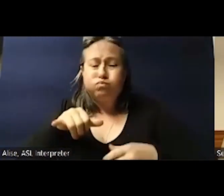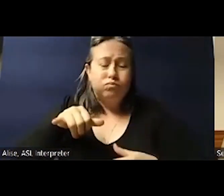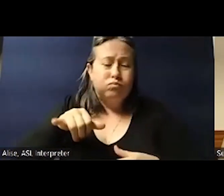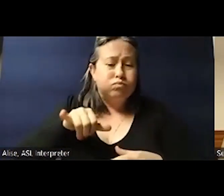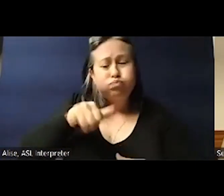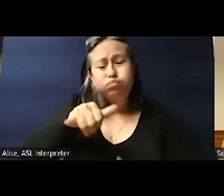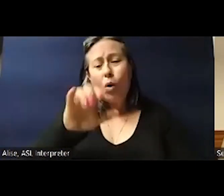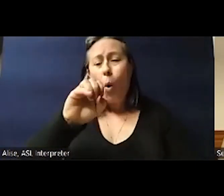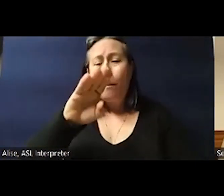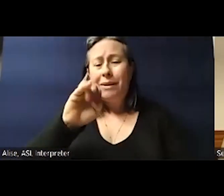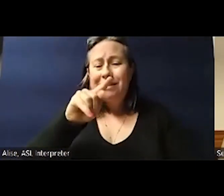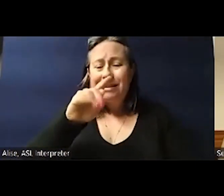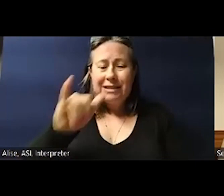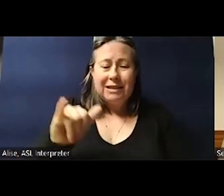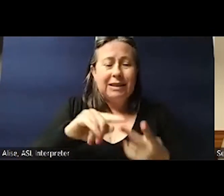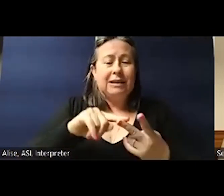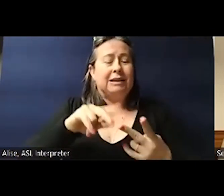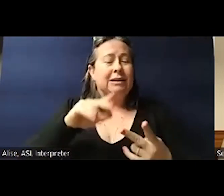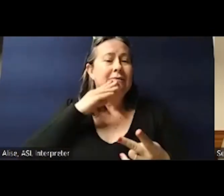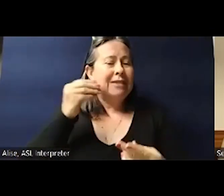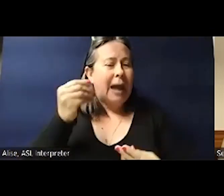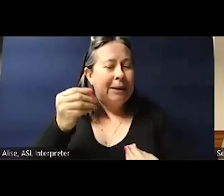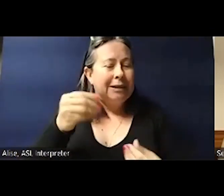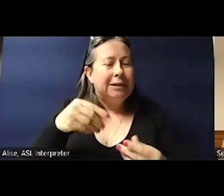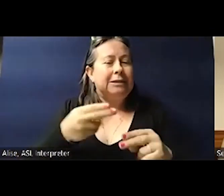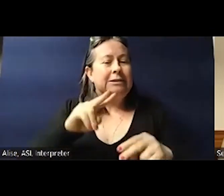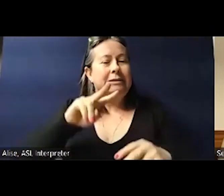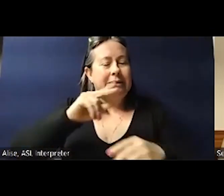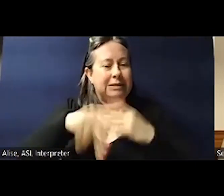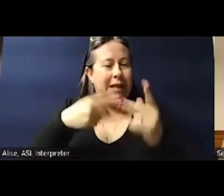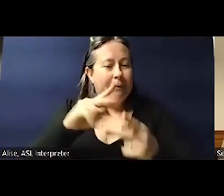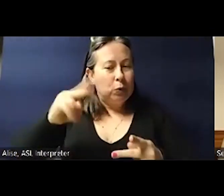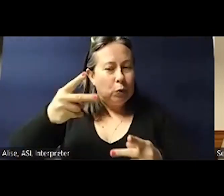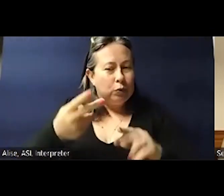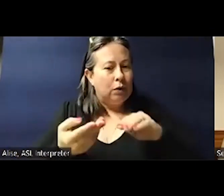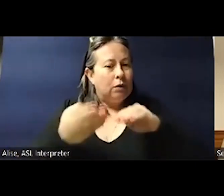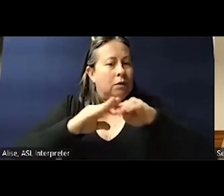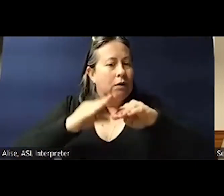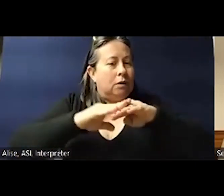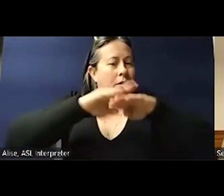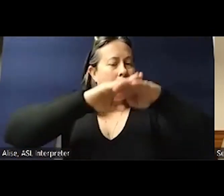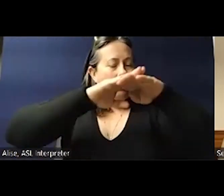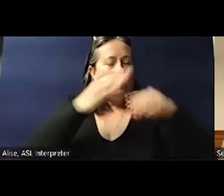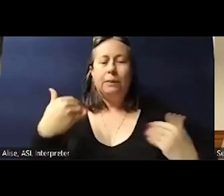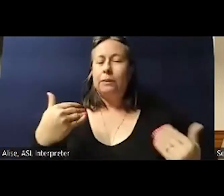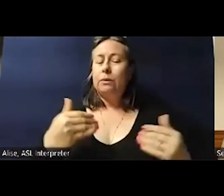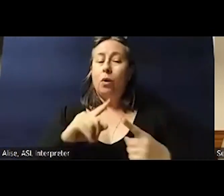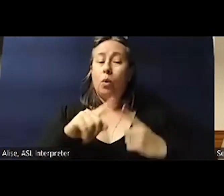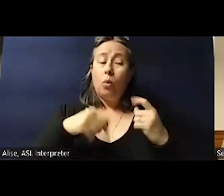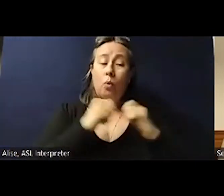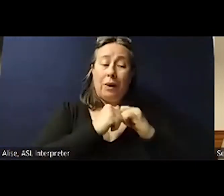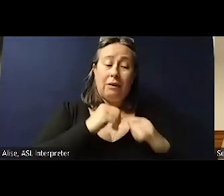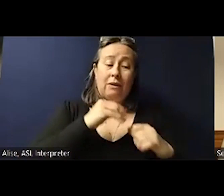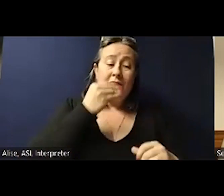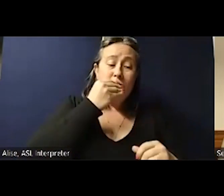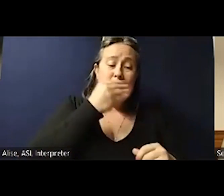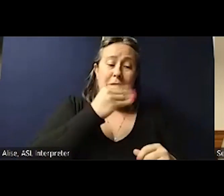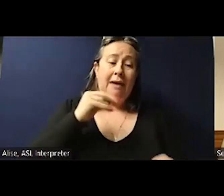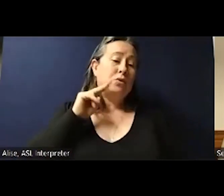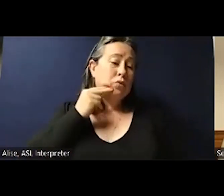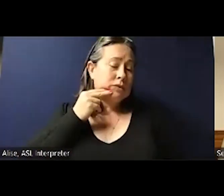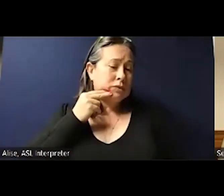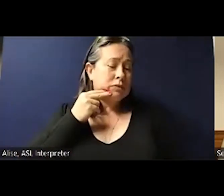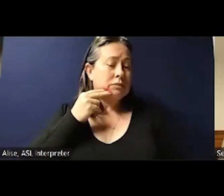stroke, type 2 diabetes continue to be on the rise. And we recognize that when it comes to using food and nutrition to